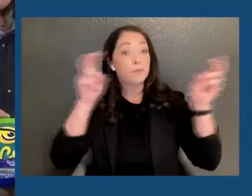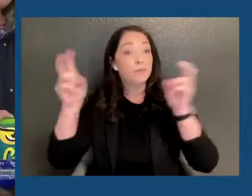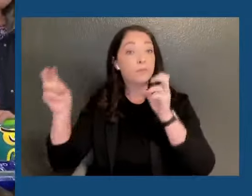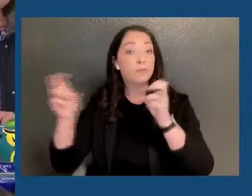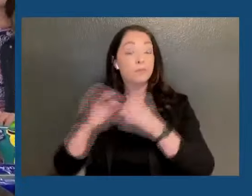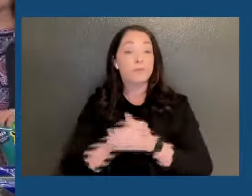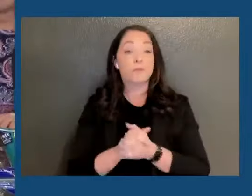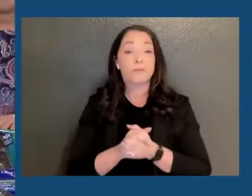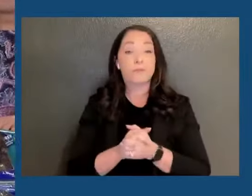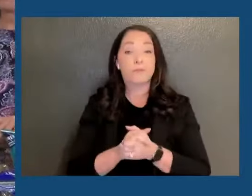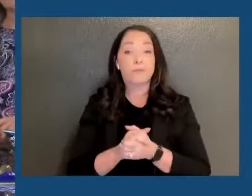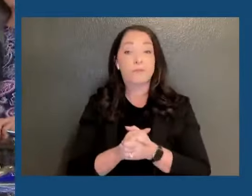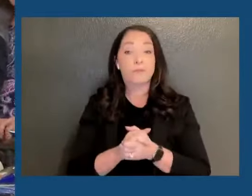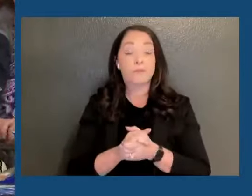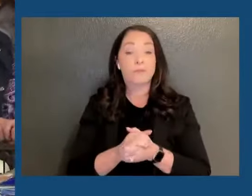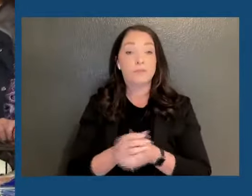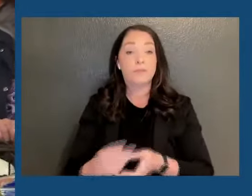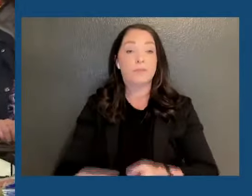I